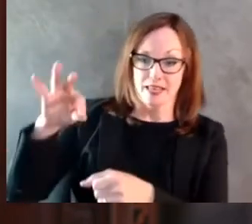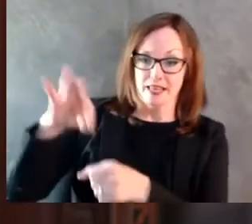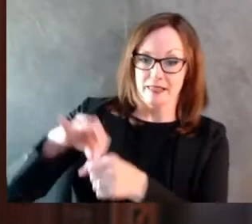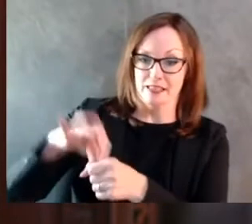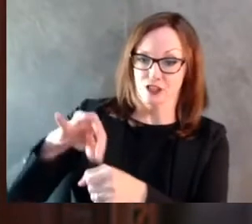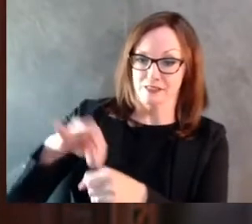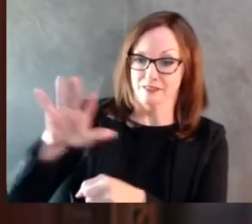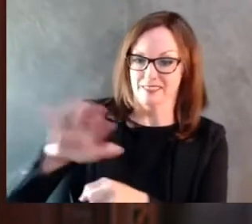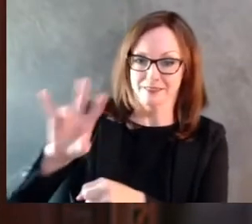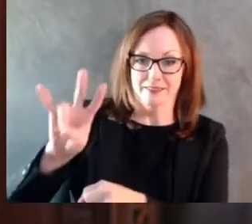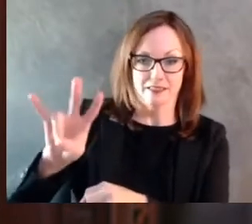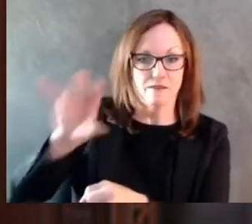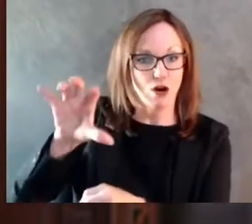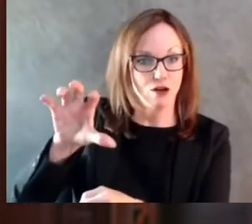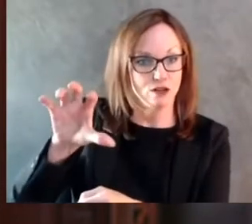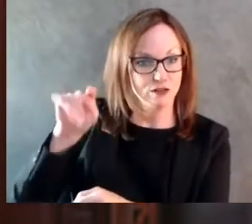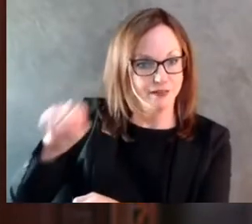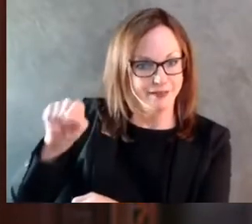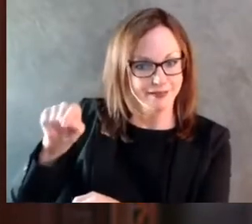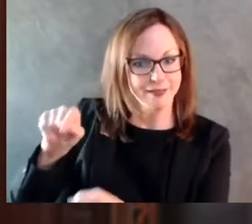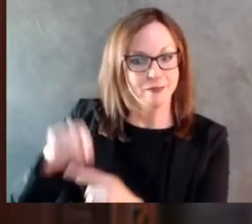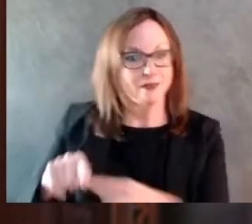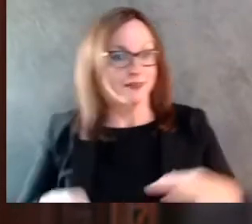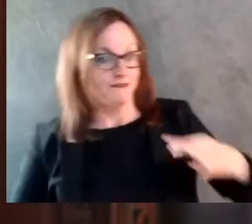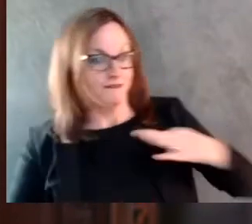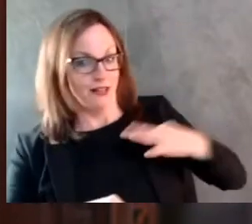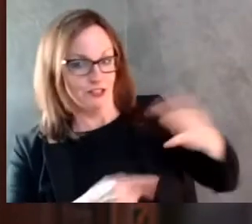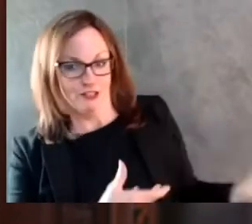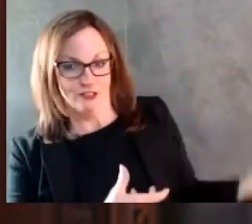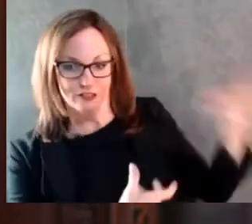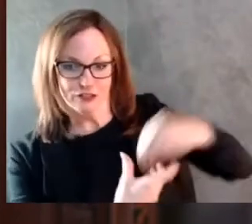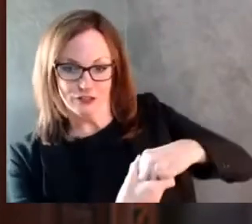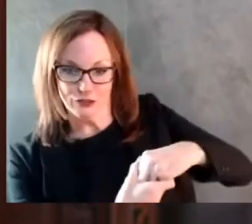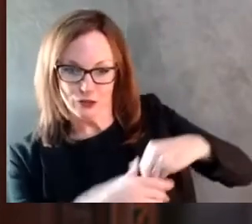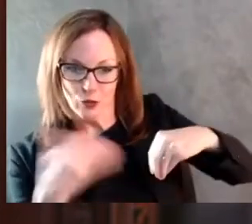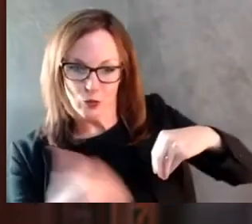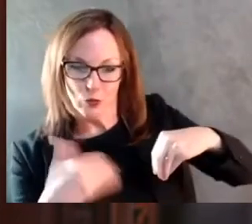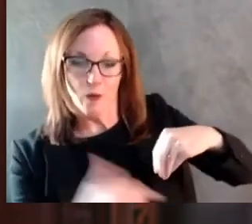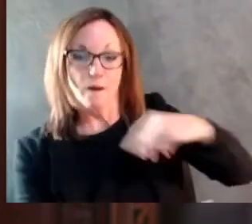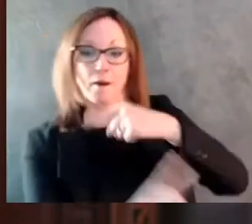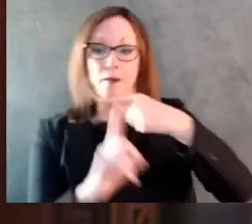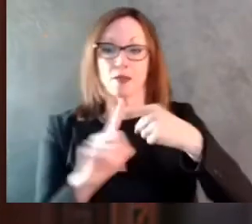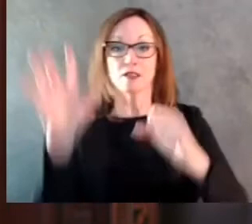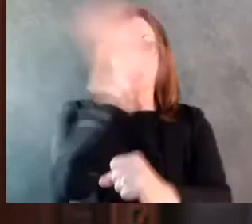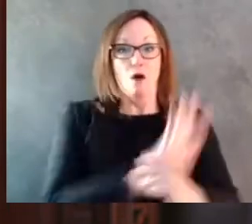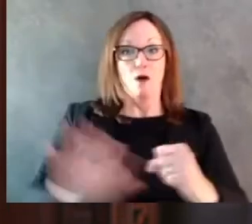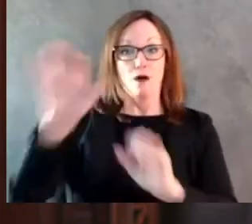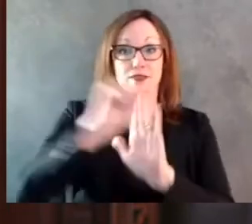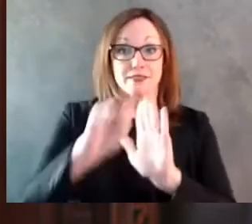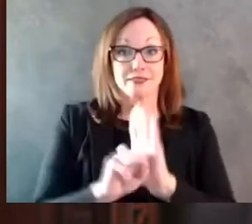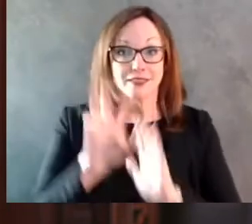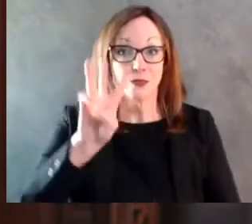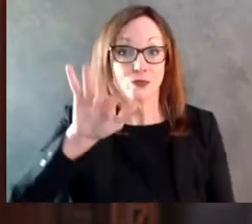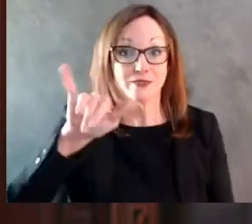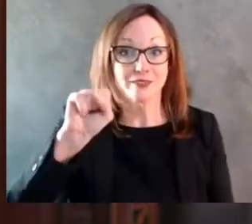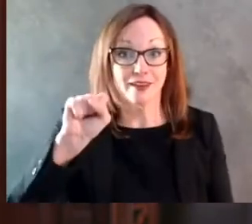know it. So make sure to make a plan to vote and request your absentee ballot by